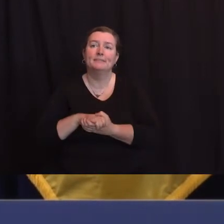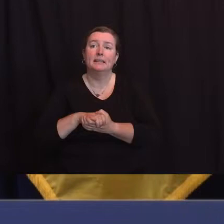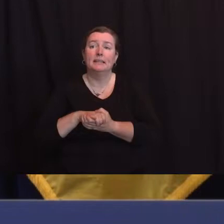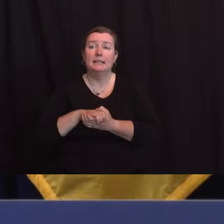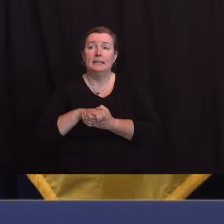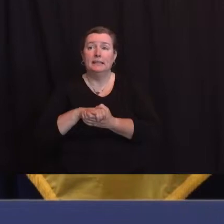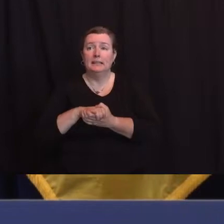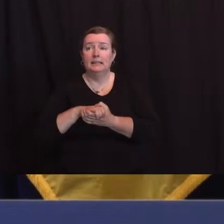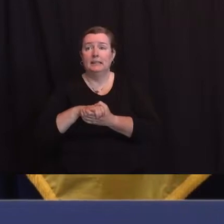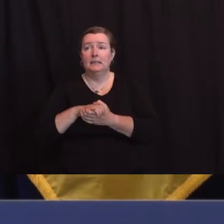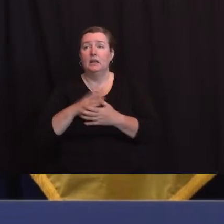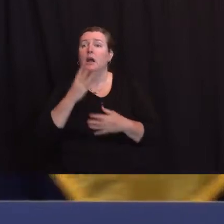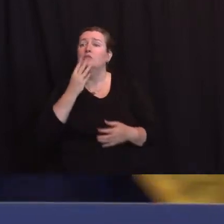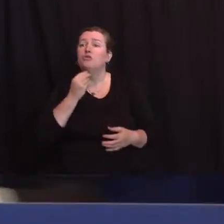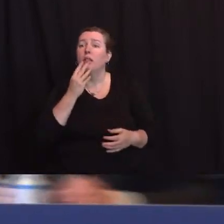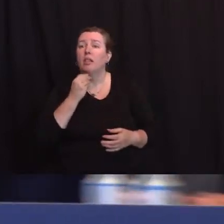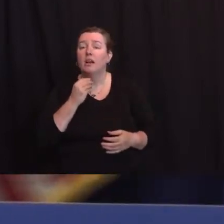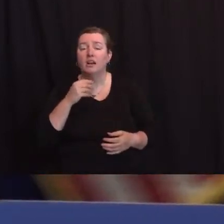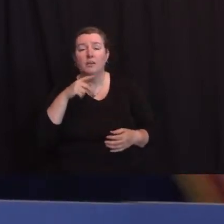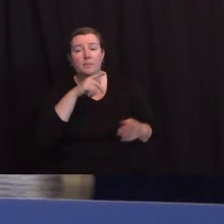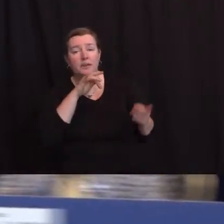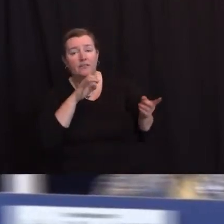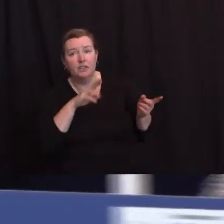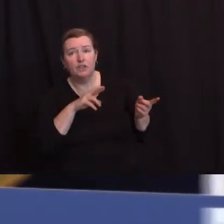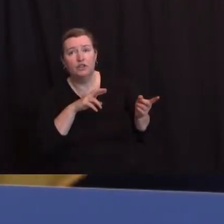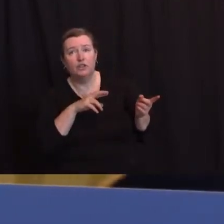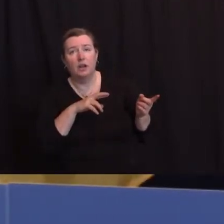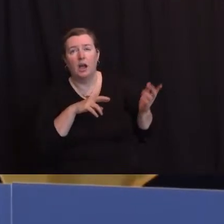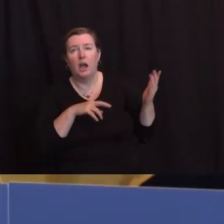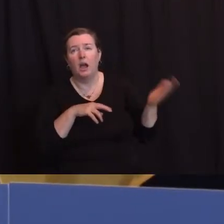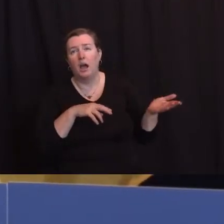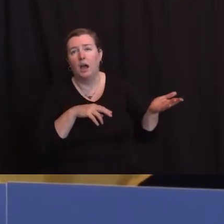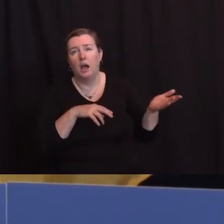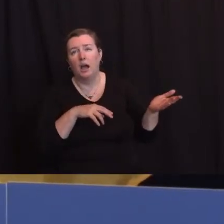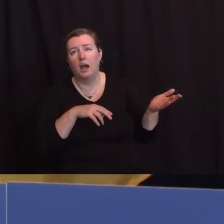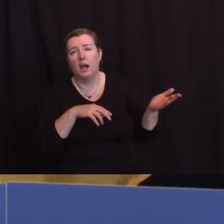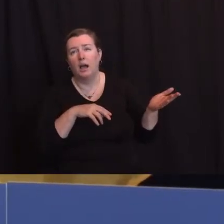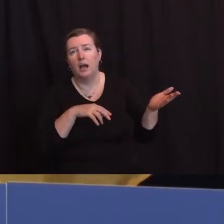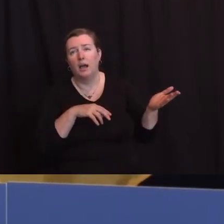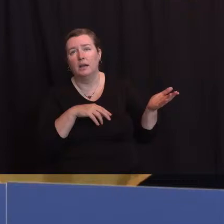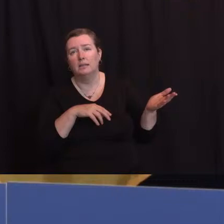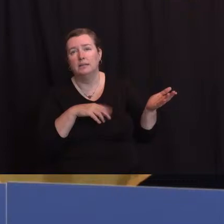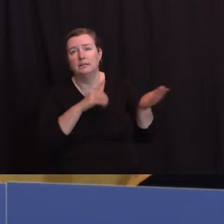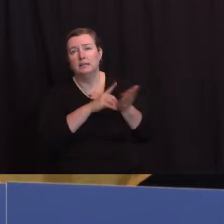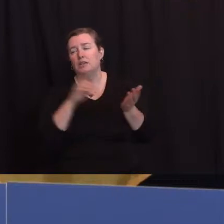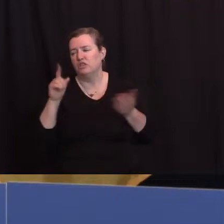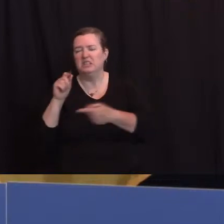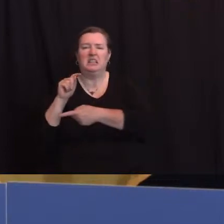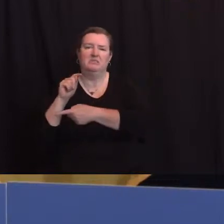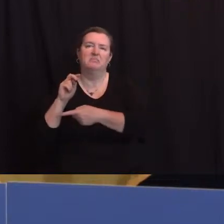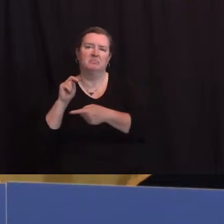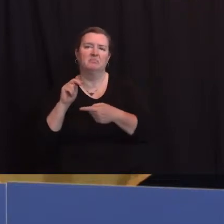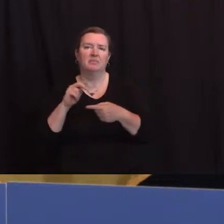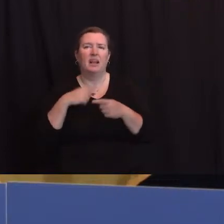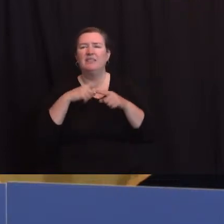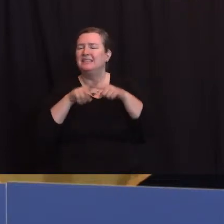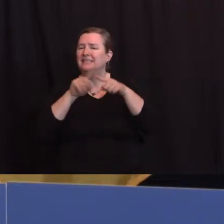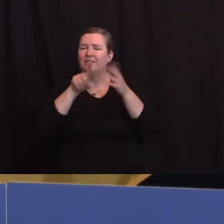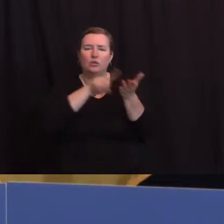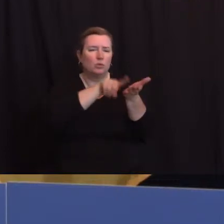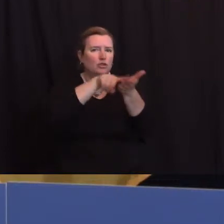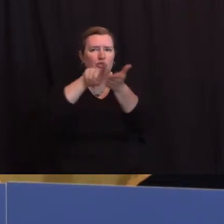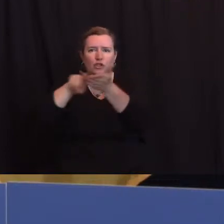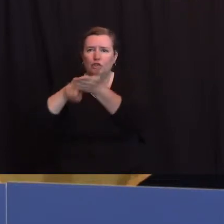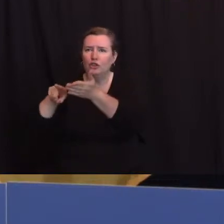effectiveness rate in the Israeli study? Yeah, there's several different analyses out there right now looking at vaccine effectiveness of,